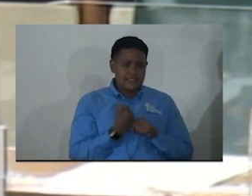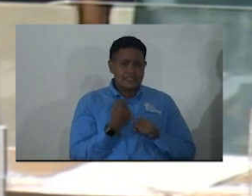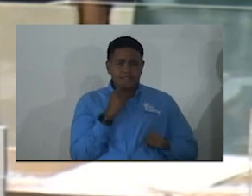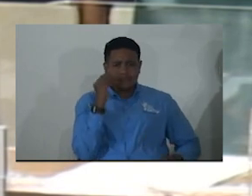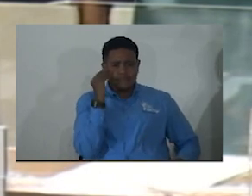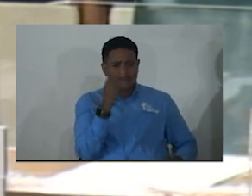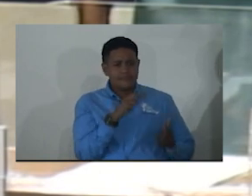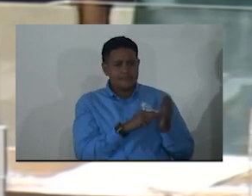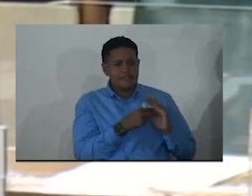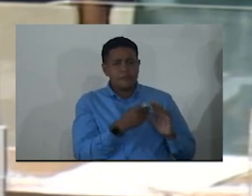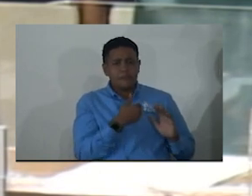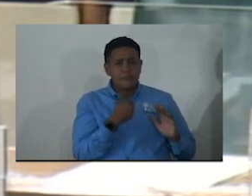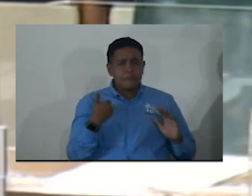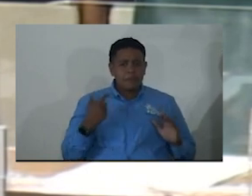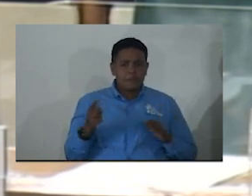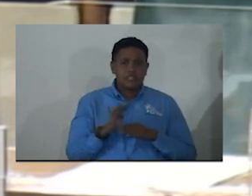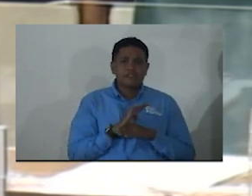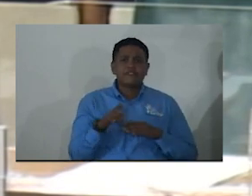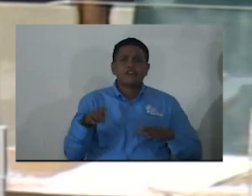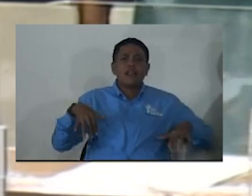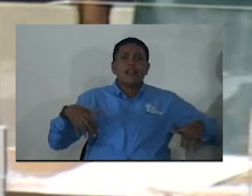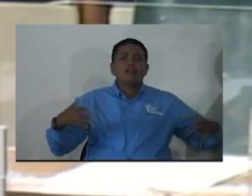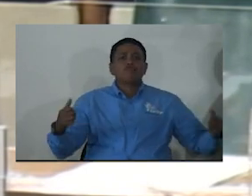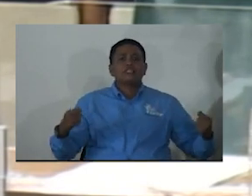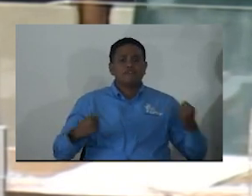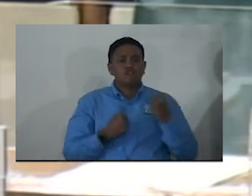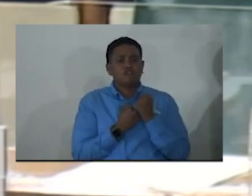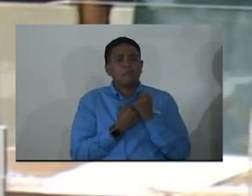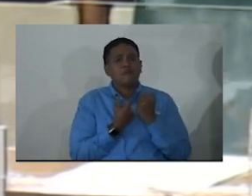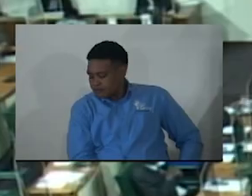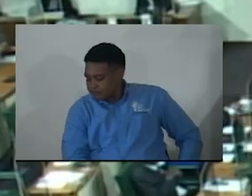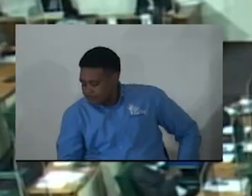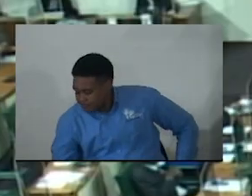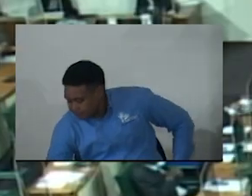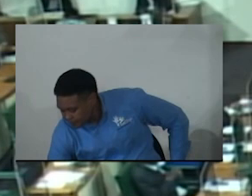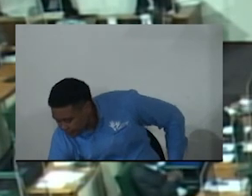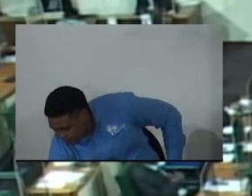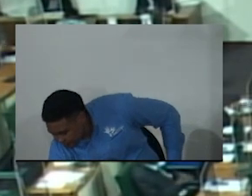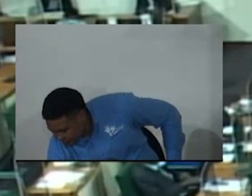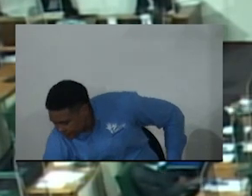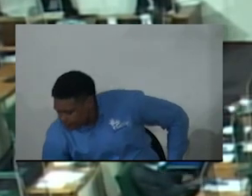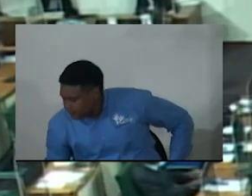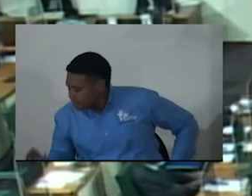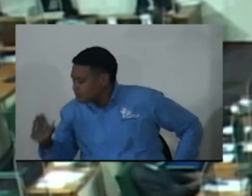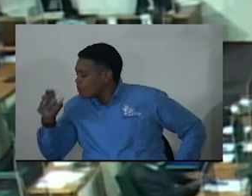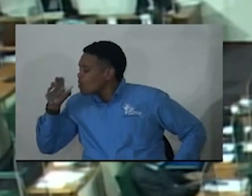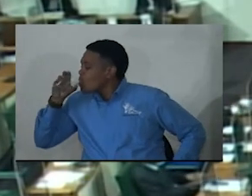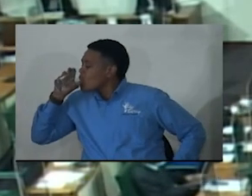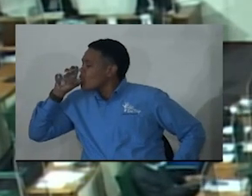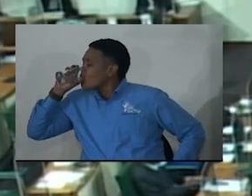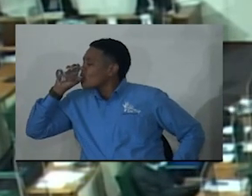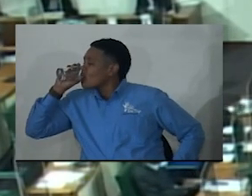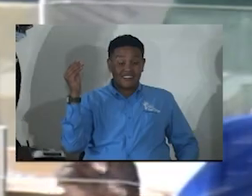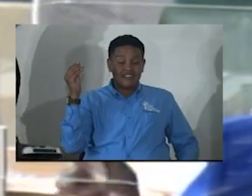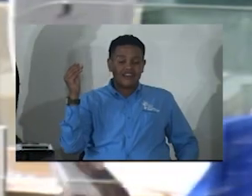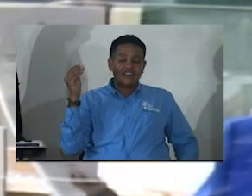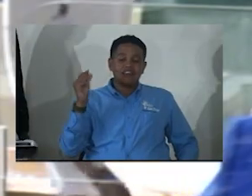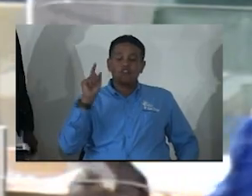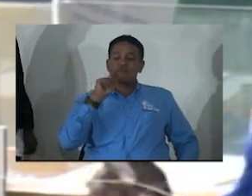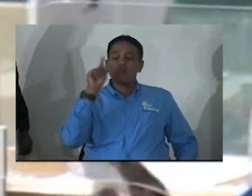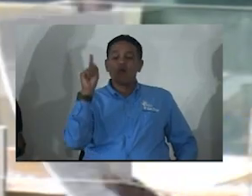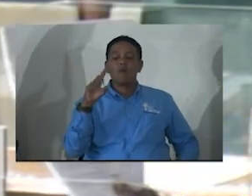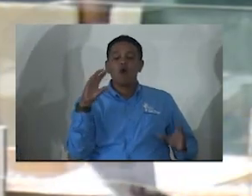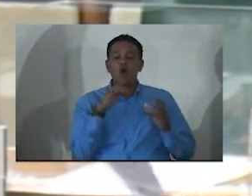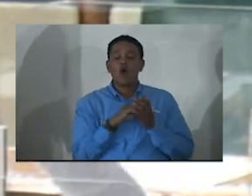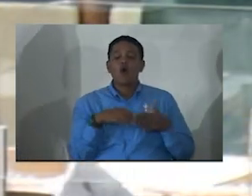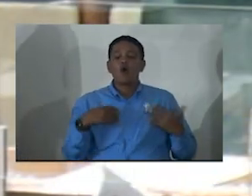sensitization exercises will be done among parliamentarians and politicians. The minister was making her contribution to the sectoral debate. The report